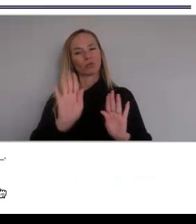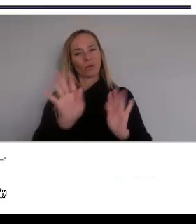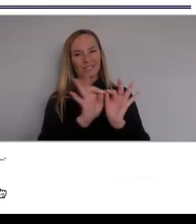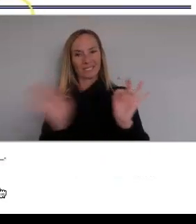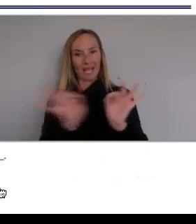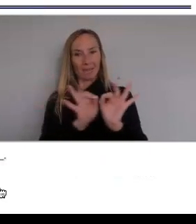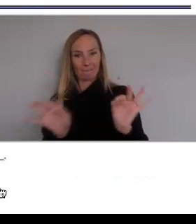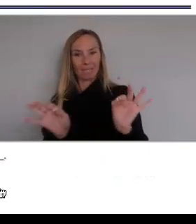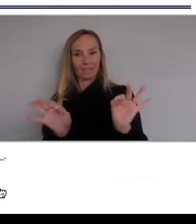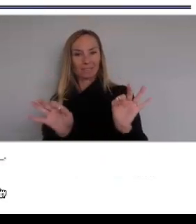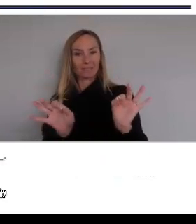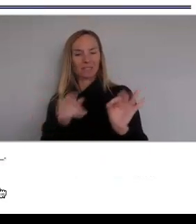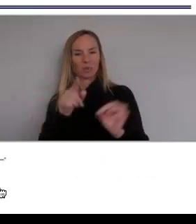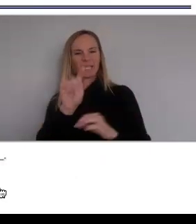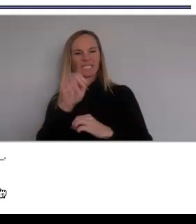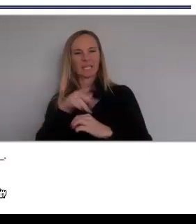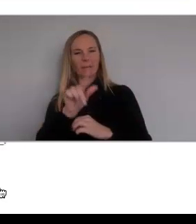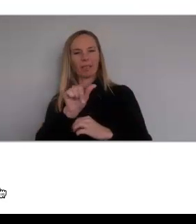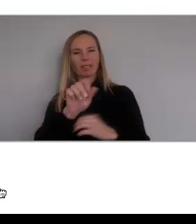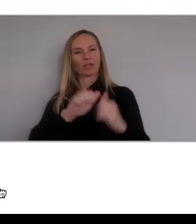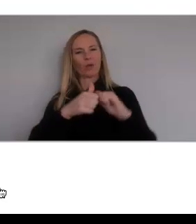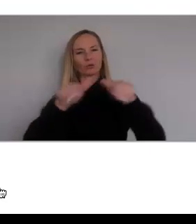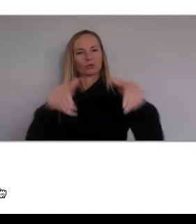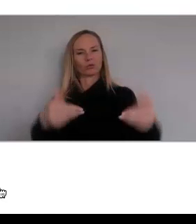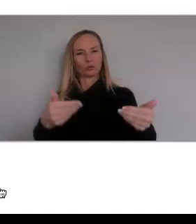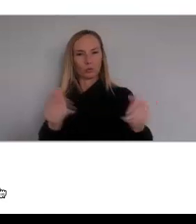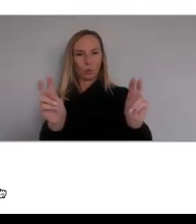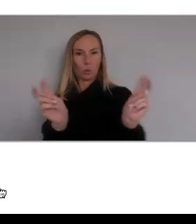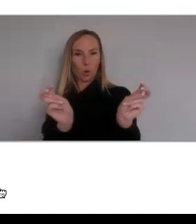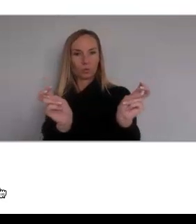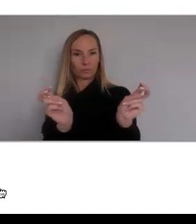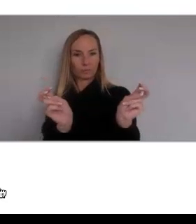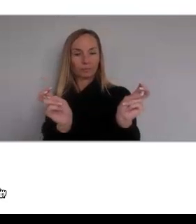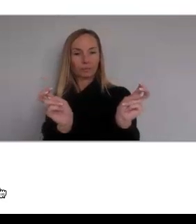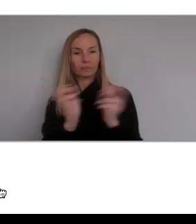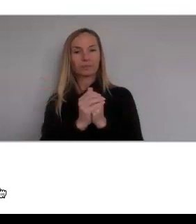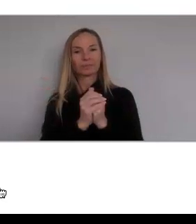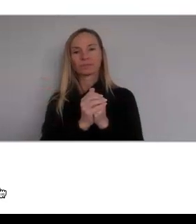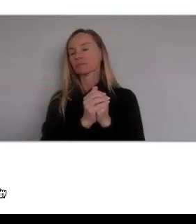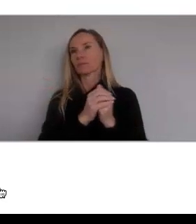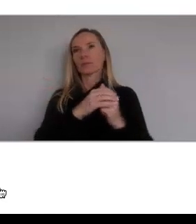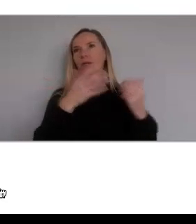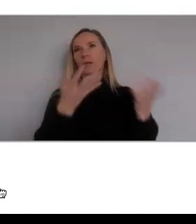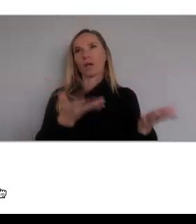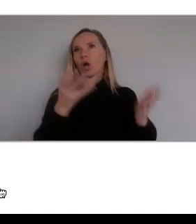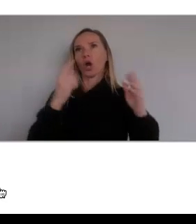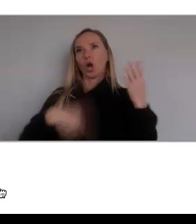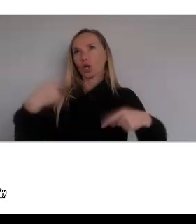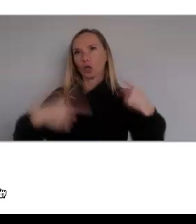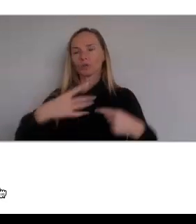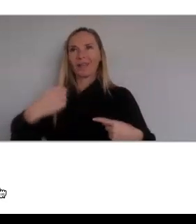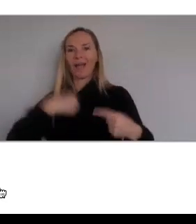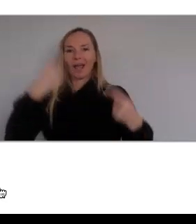statements. And so these are some templates on how to introduce quotes. And so X argues blank and I